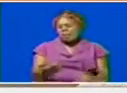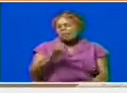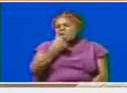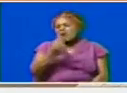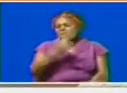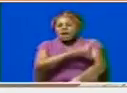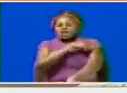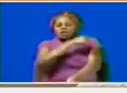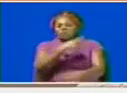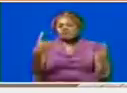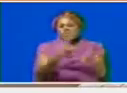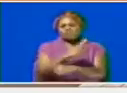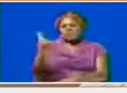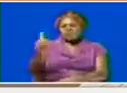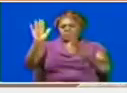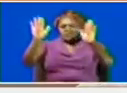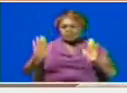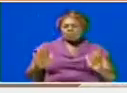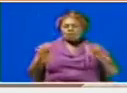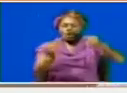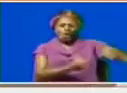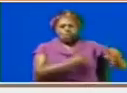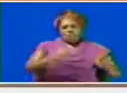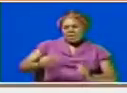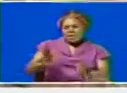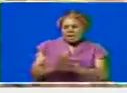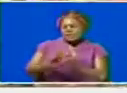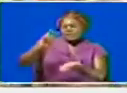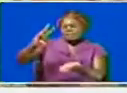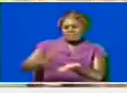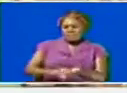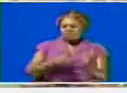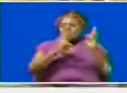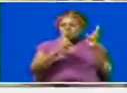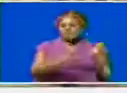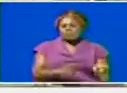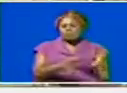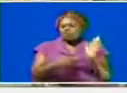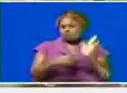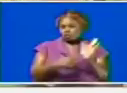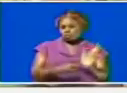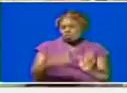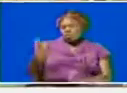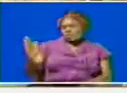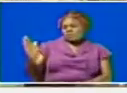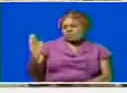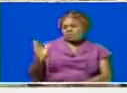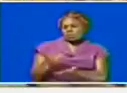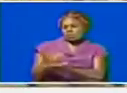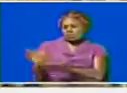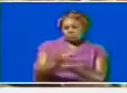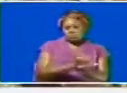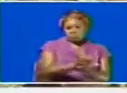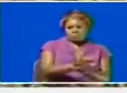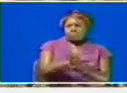different hospitals in Nairobi, Kisumu, Homa Bay and Migori counties. The report further details that security deployment disregarded